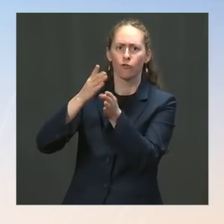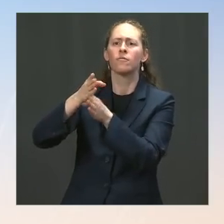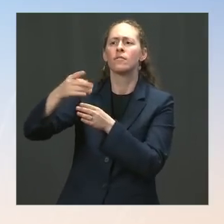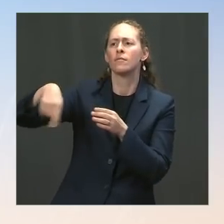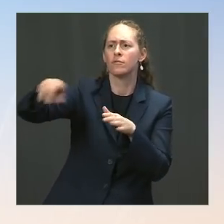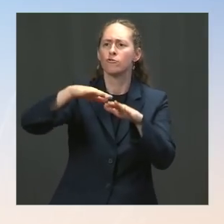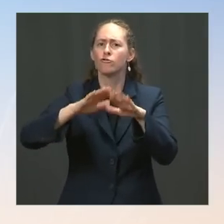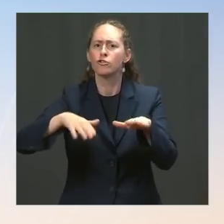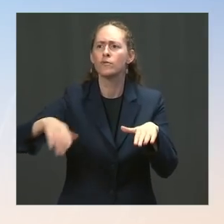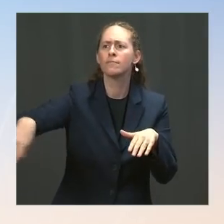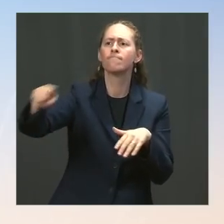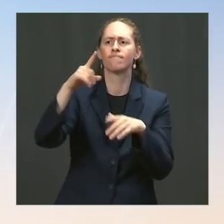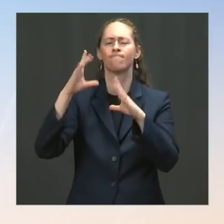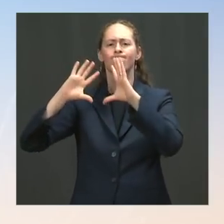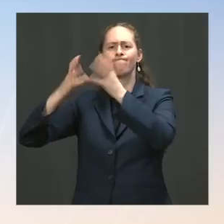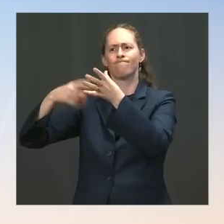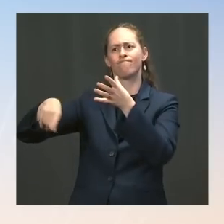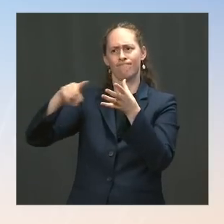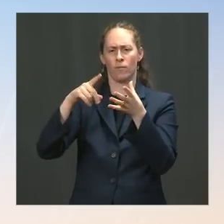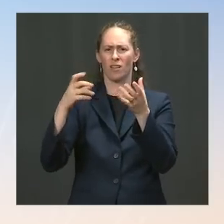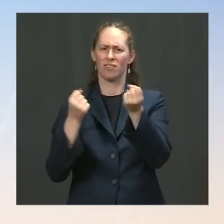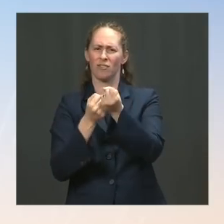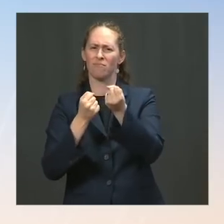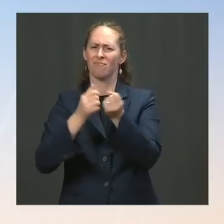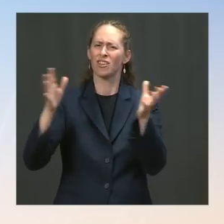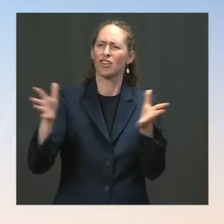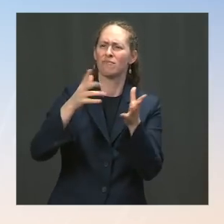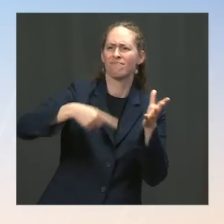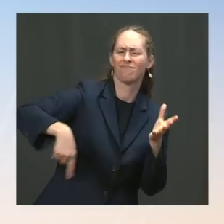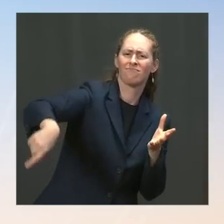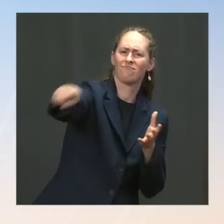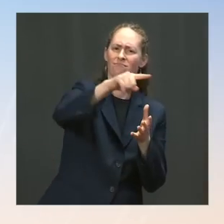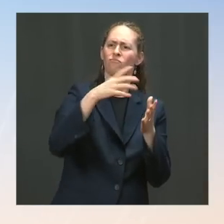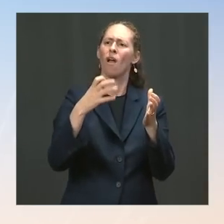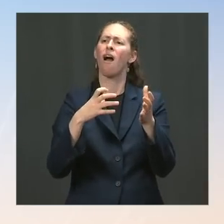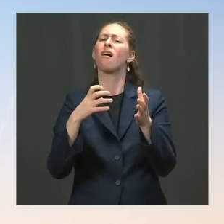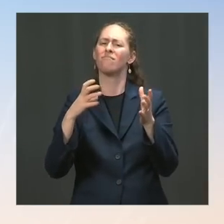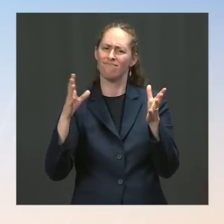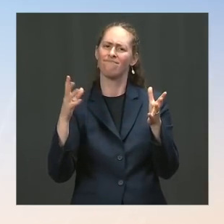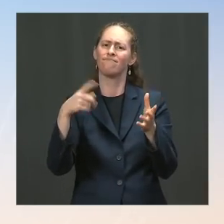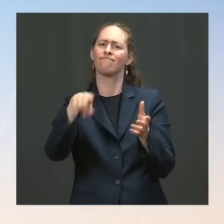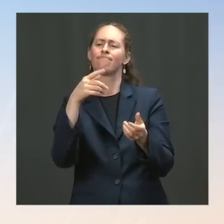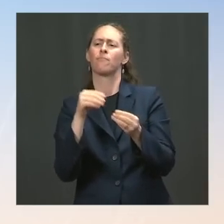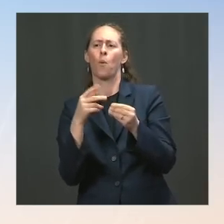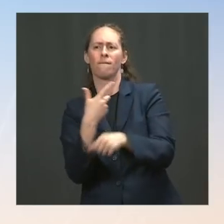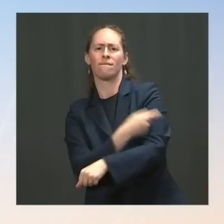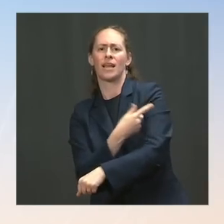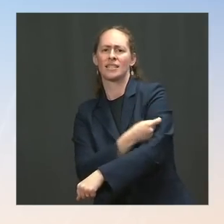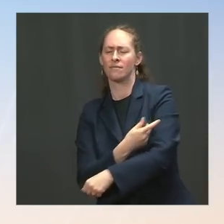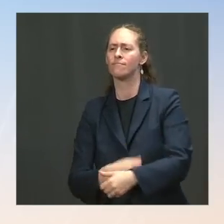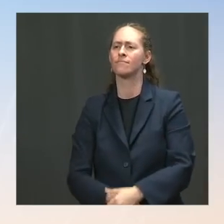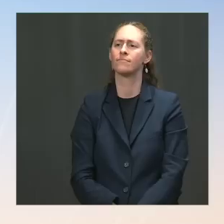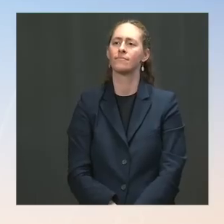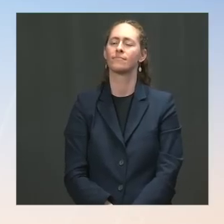deck. We all want our students in classrooms where they learn best. The resources are there and the urgency is there. Now is